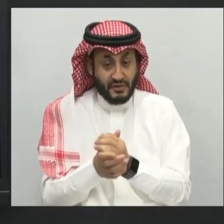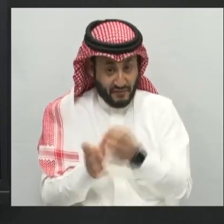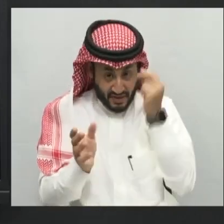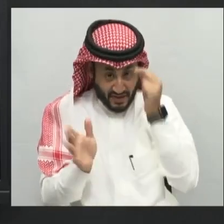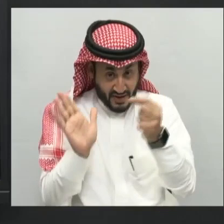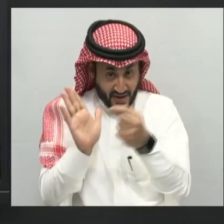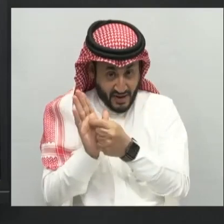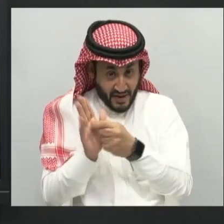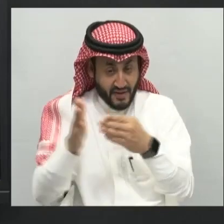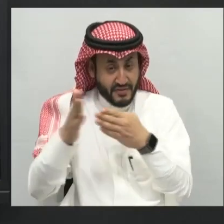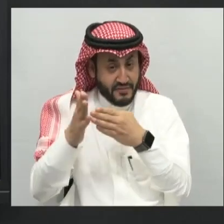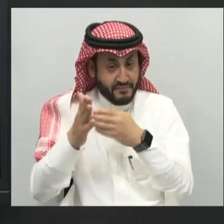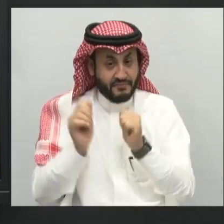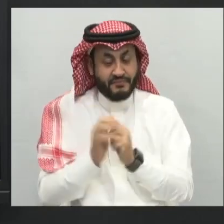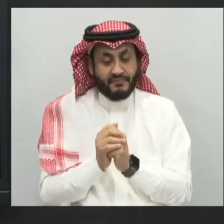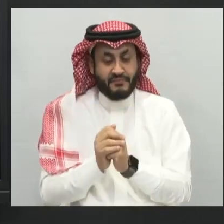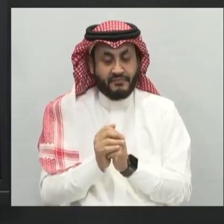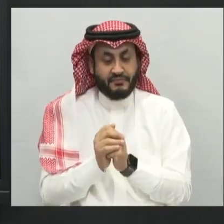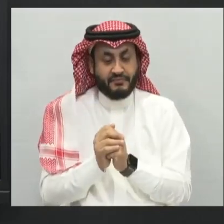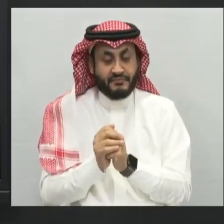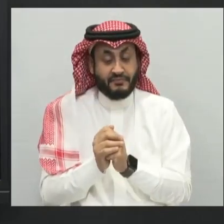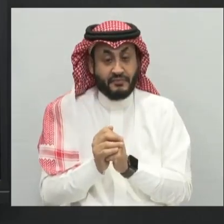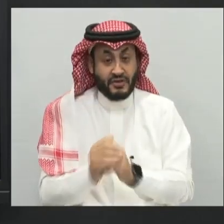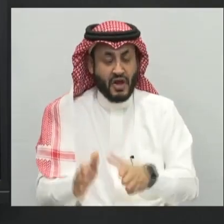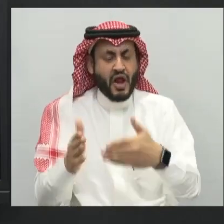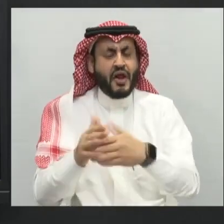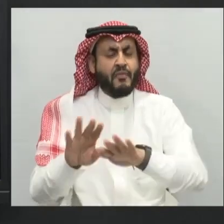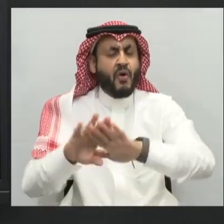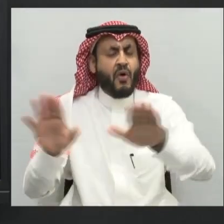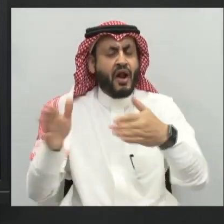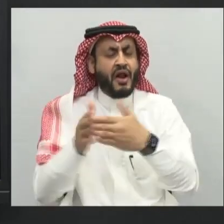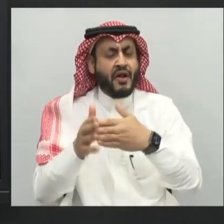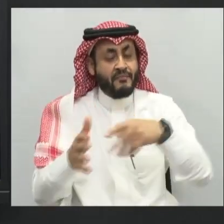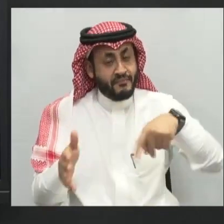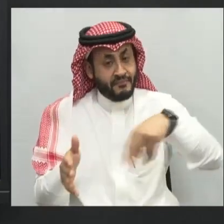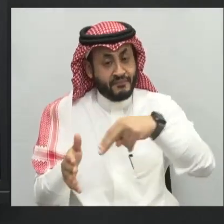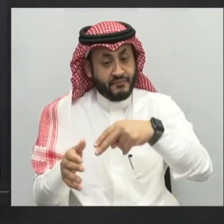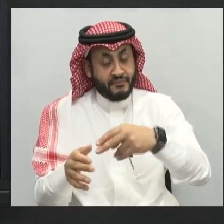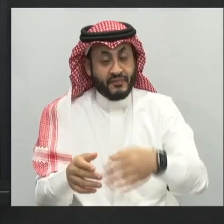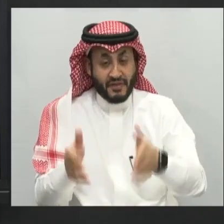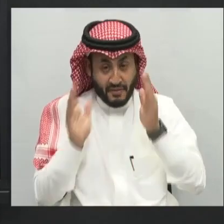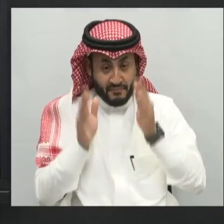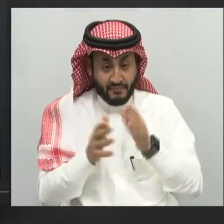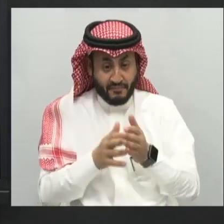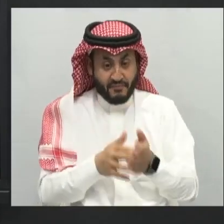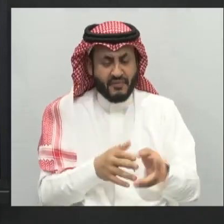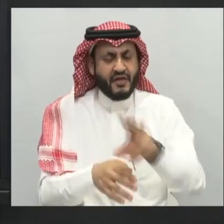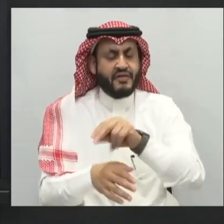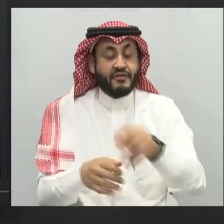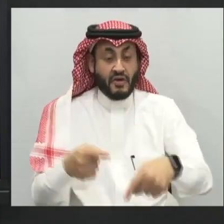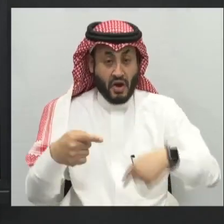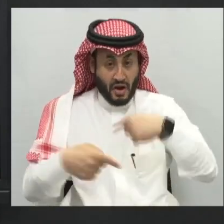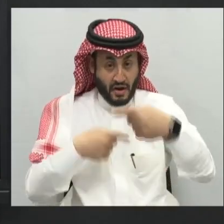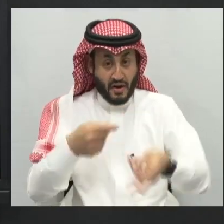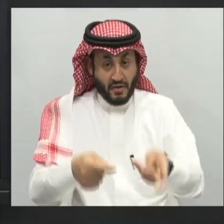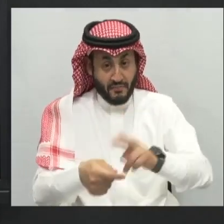some of your games? Yeah? So when you stop everything and then you go and you pray, it's like you're